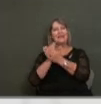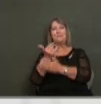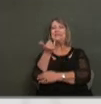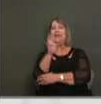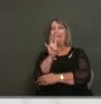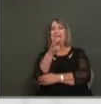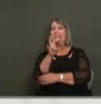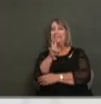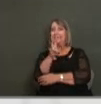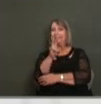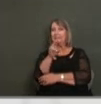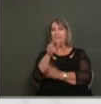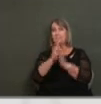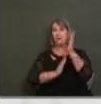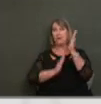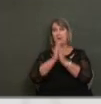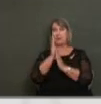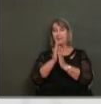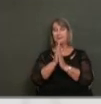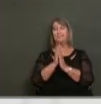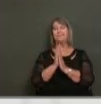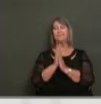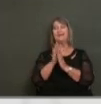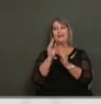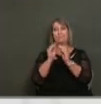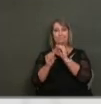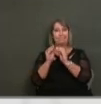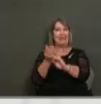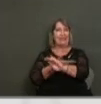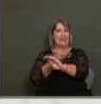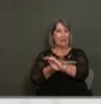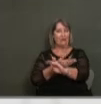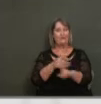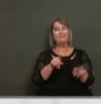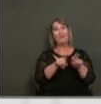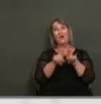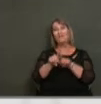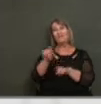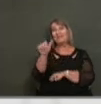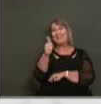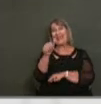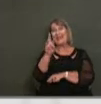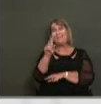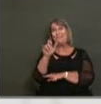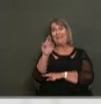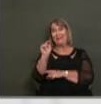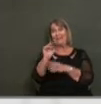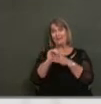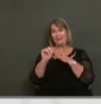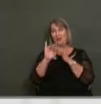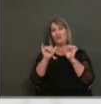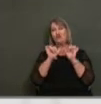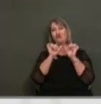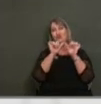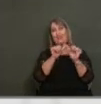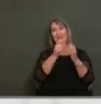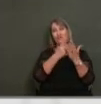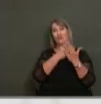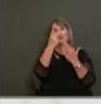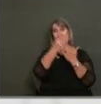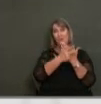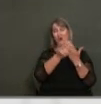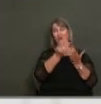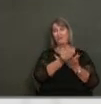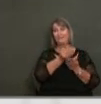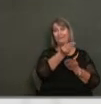17 facilities in total. We also are including $10 million to continue the program of